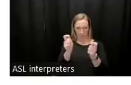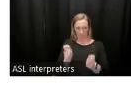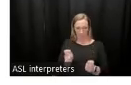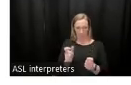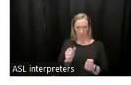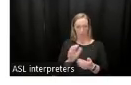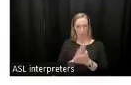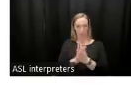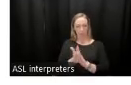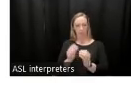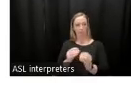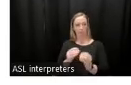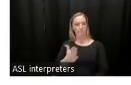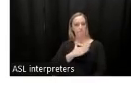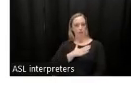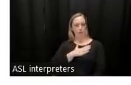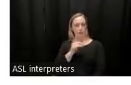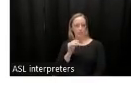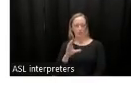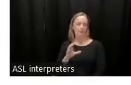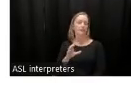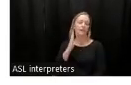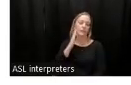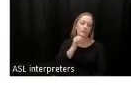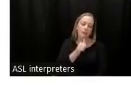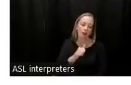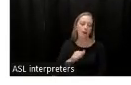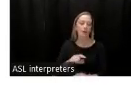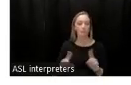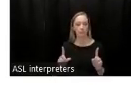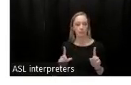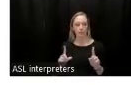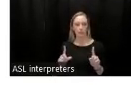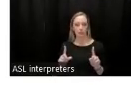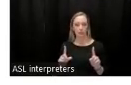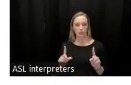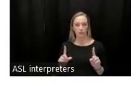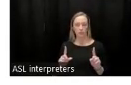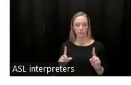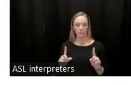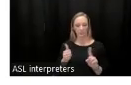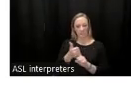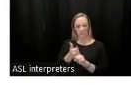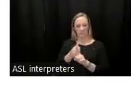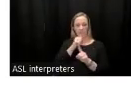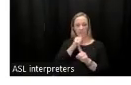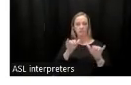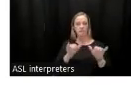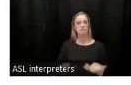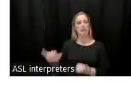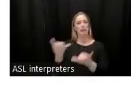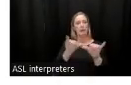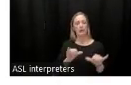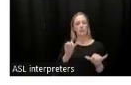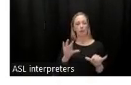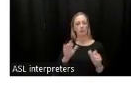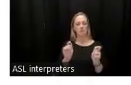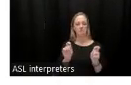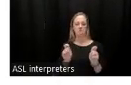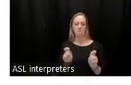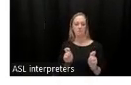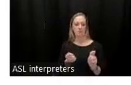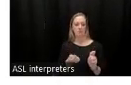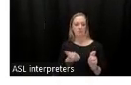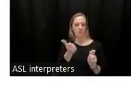my document. I know it's really not, Oh, but yeah. so it's not just sort of a standard document, but you sort of tweak it a little bit so that it's